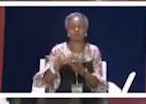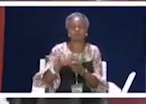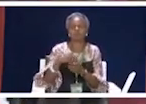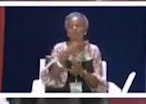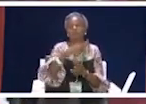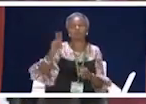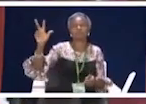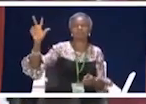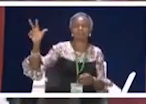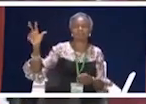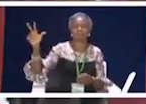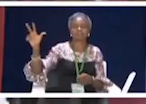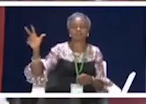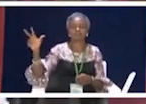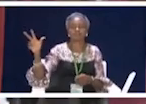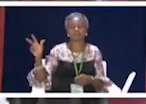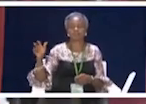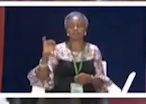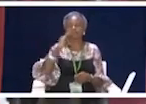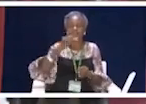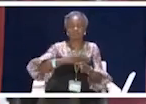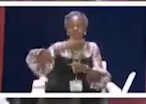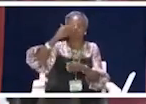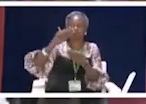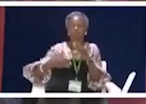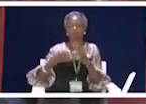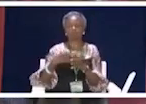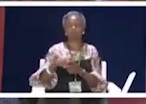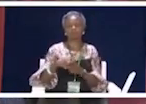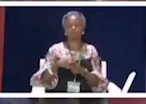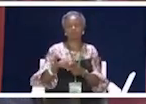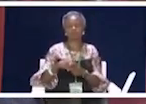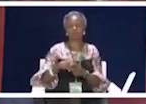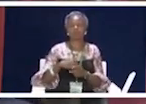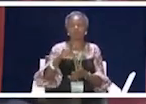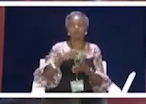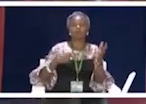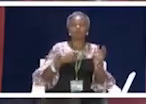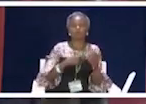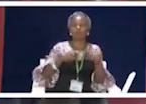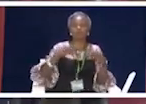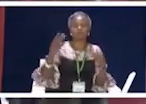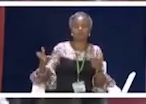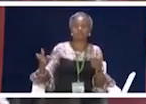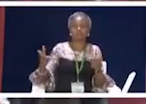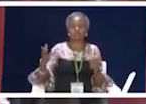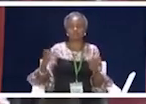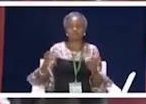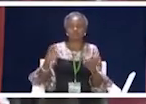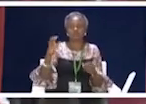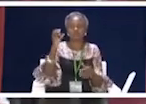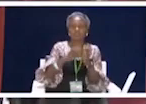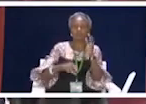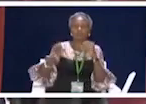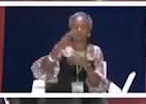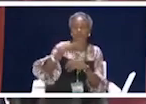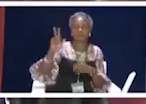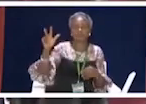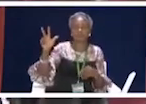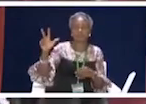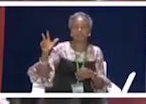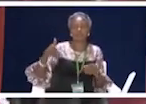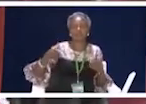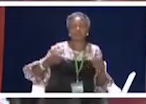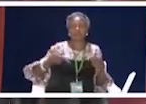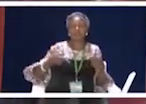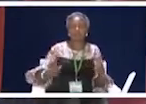verse 13 is the conclusion. What do we have in Ecclesiastes chapter 12, verse 13?